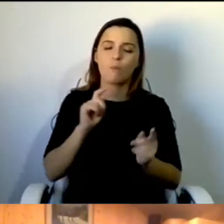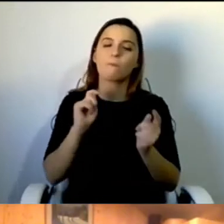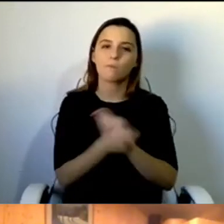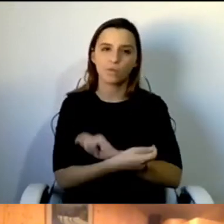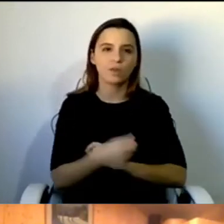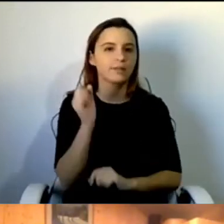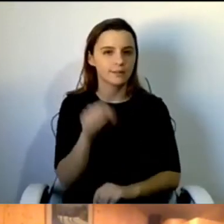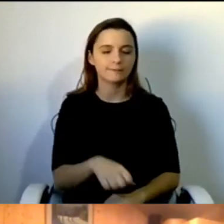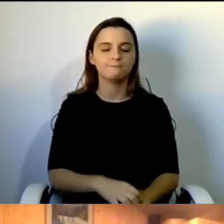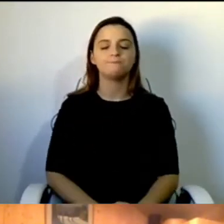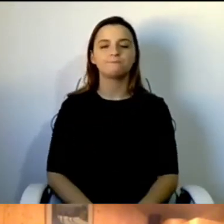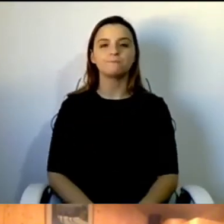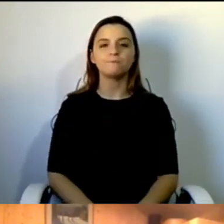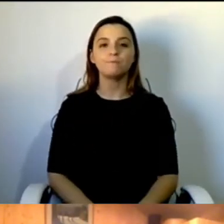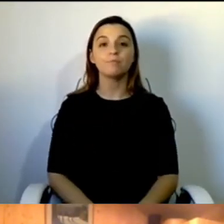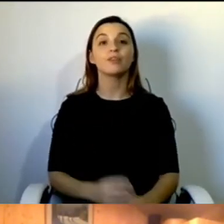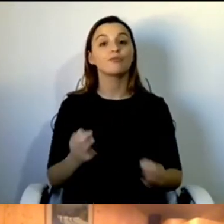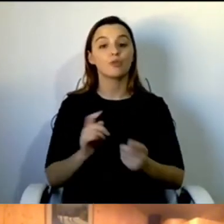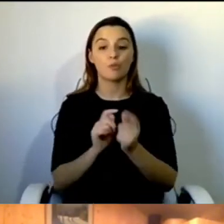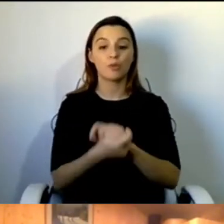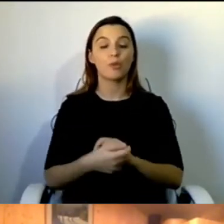This is how it is.